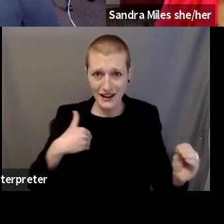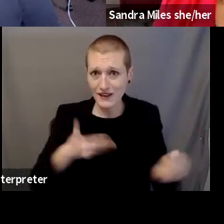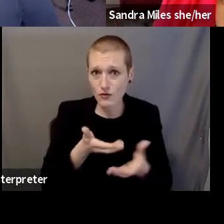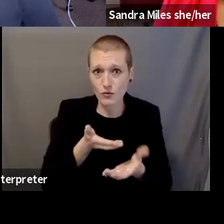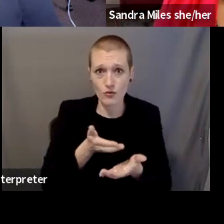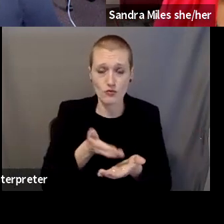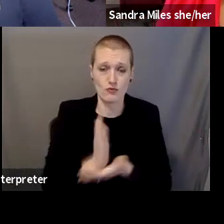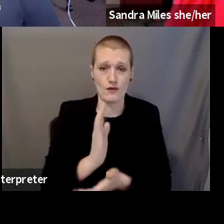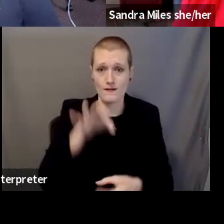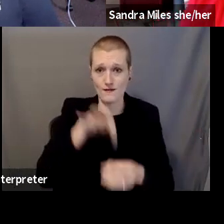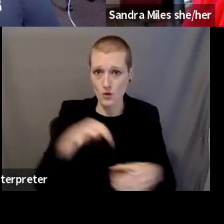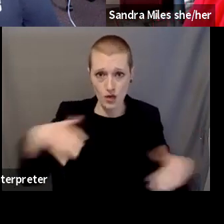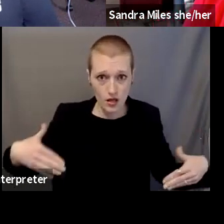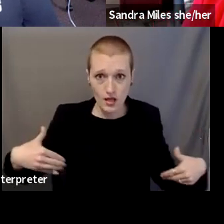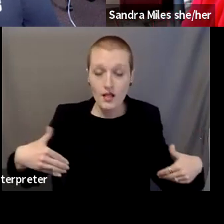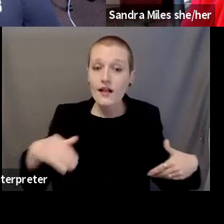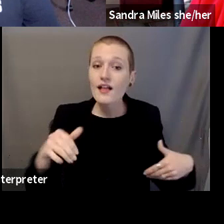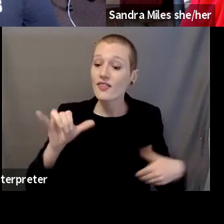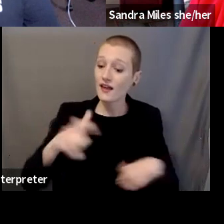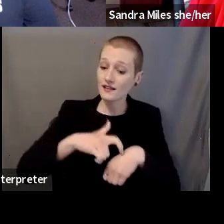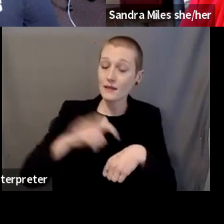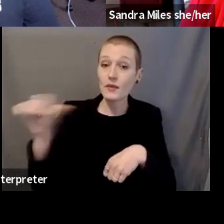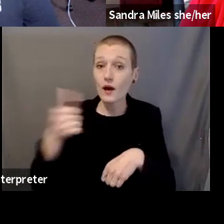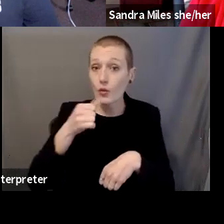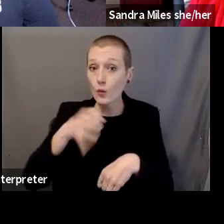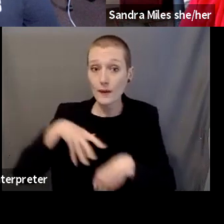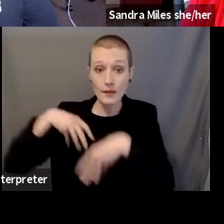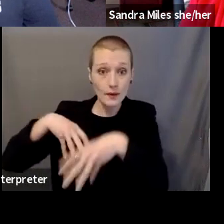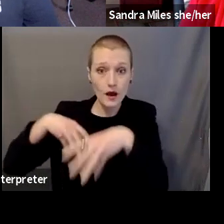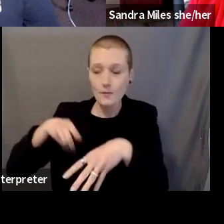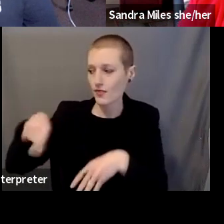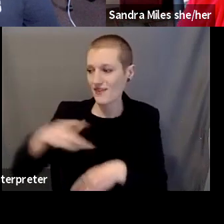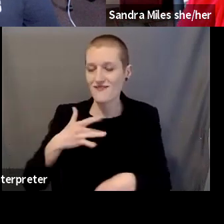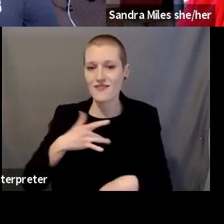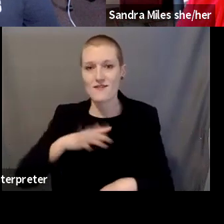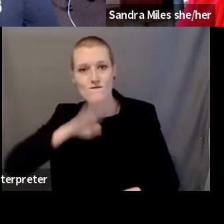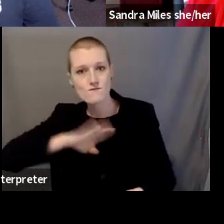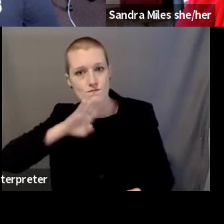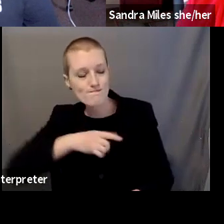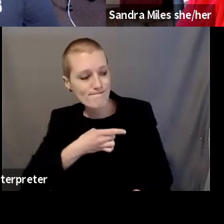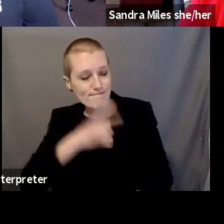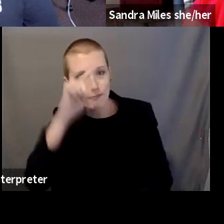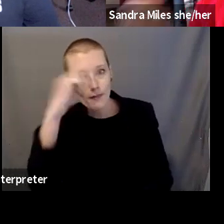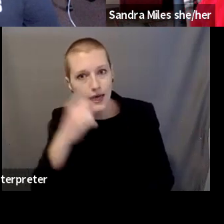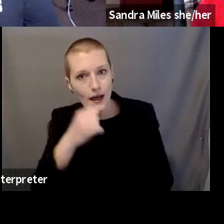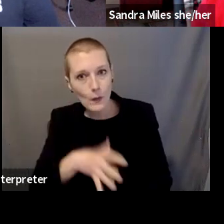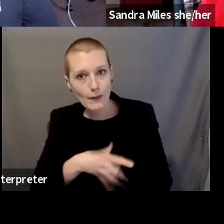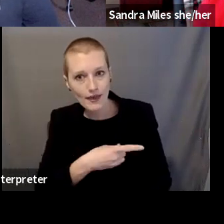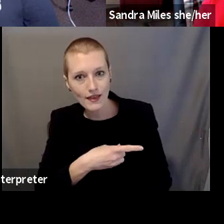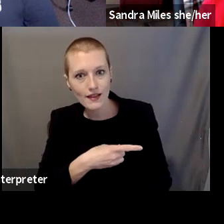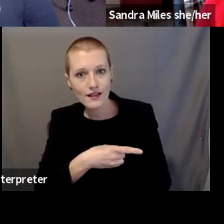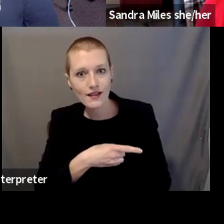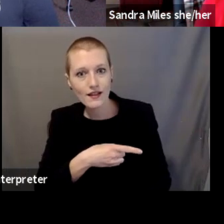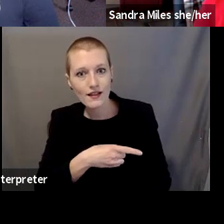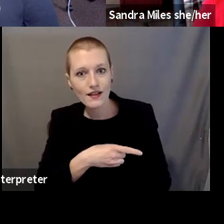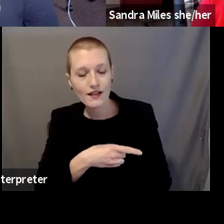that time when the other women in that march were frustrated because my sorority sisters were Black and forced them to march